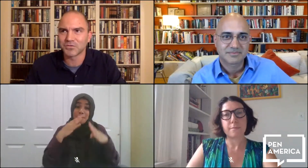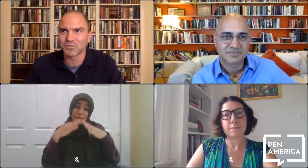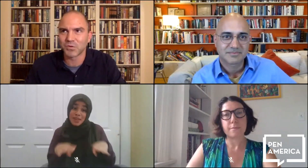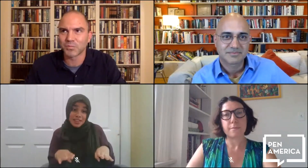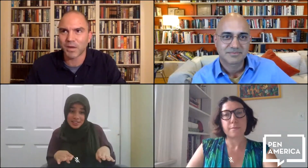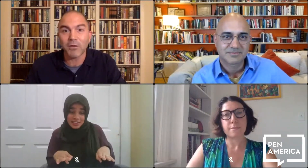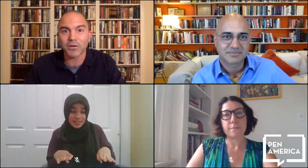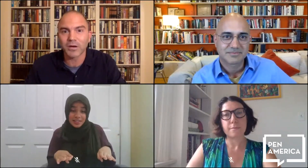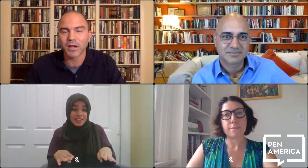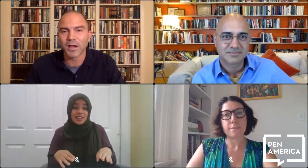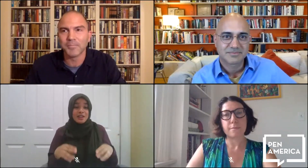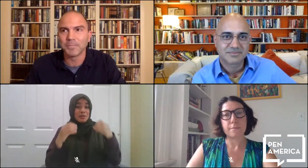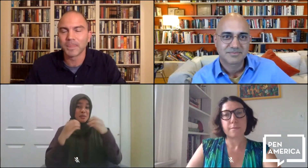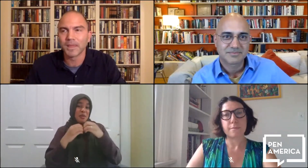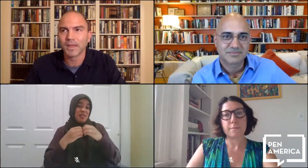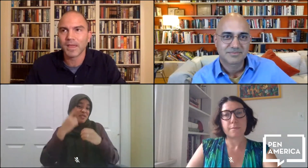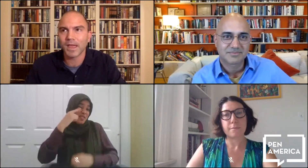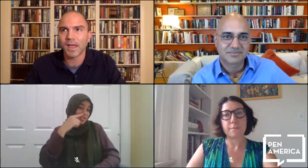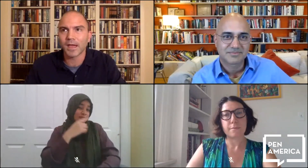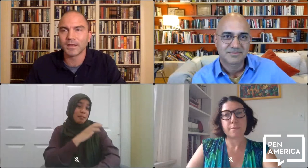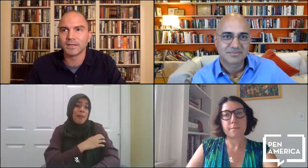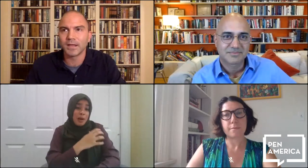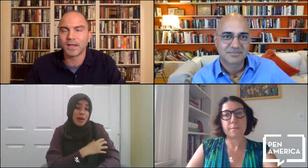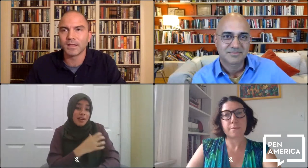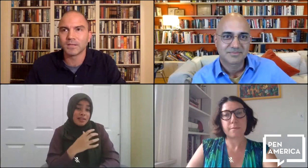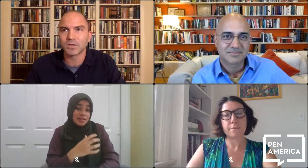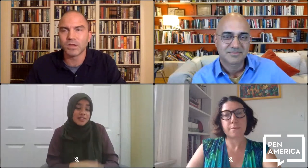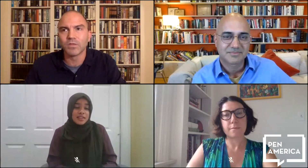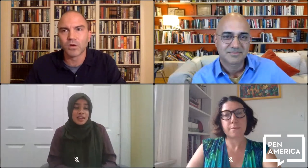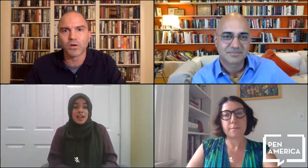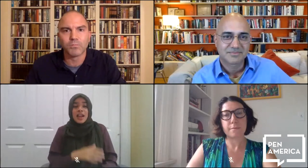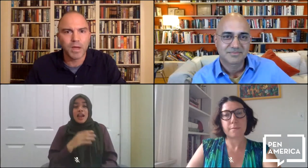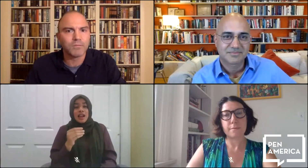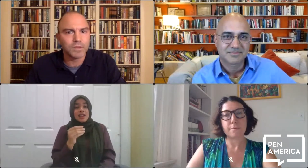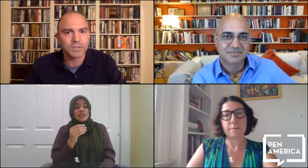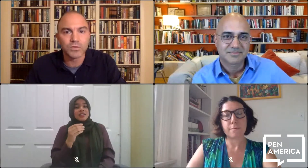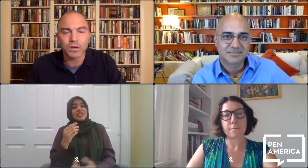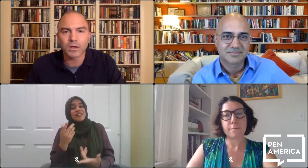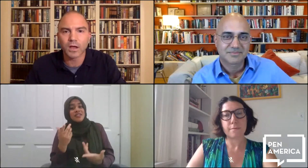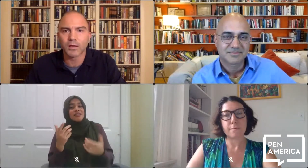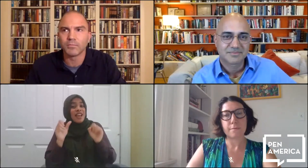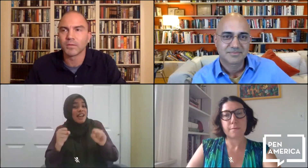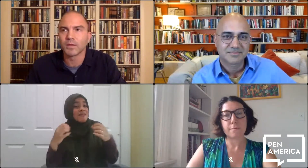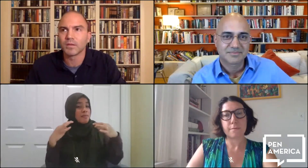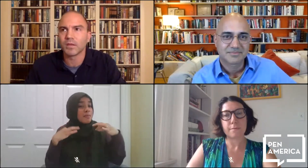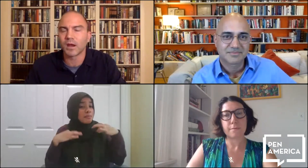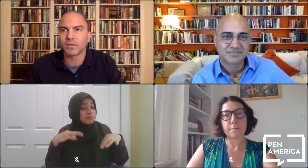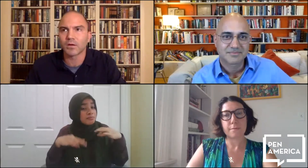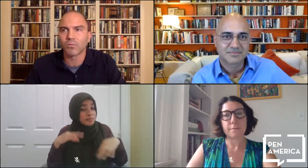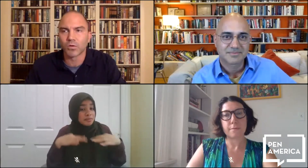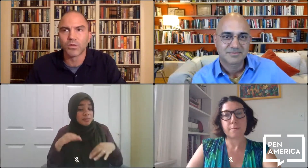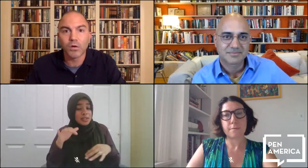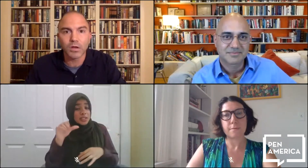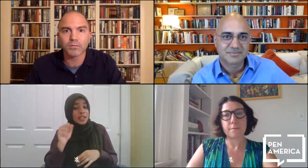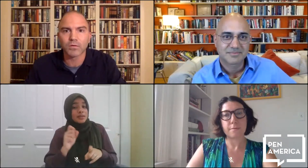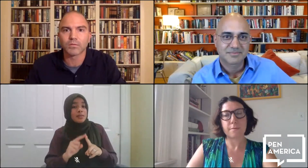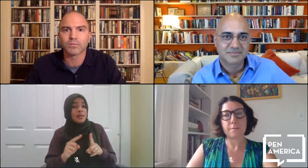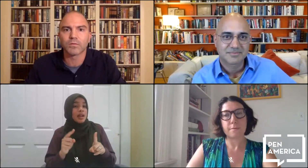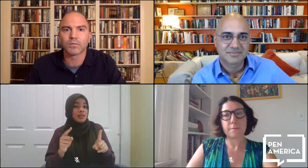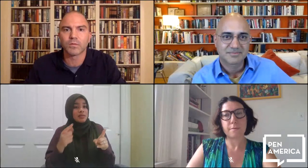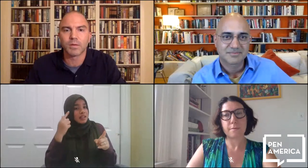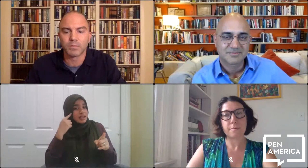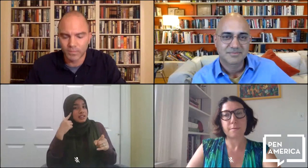Their interests were power. And so even though there are benefits to it that I think are worth noting